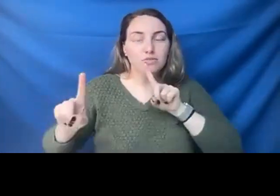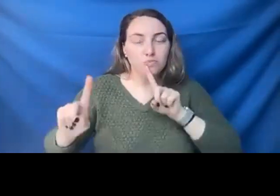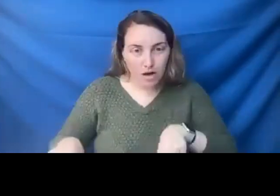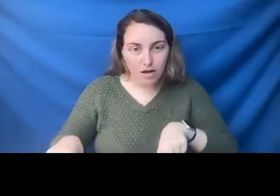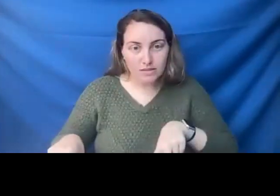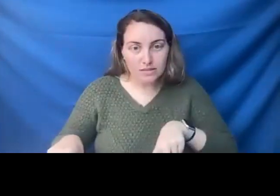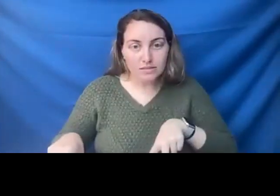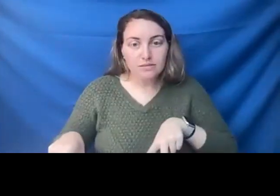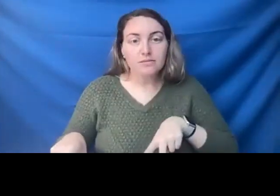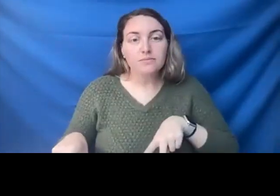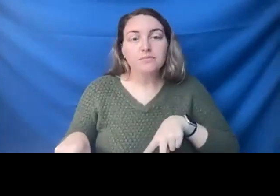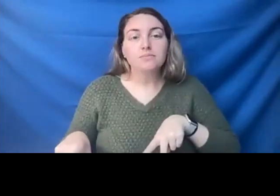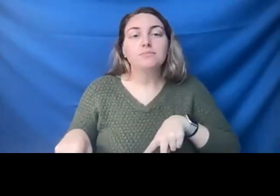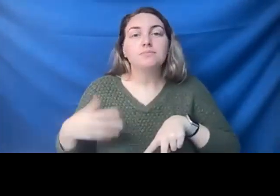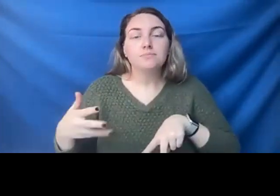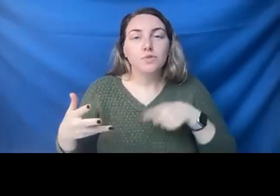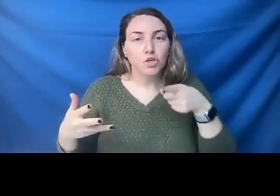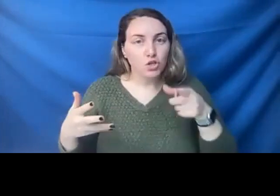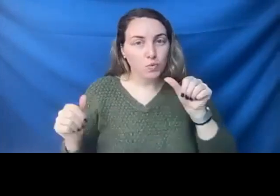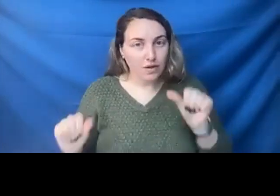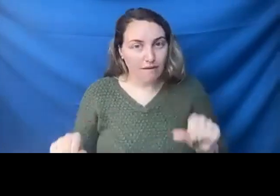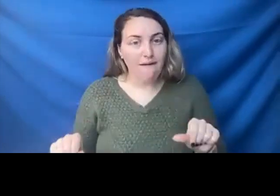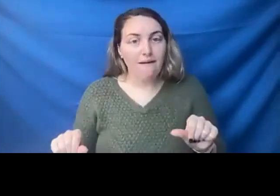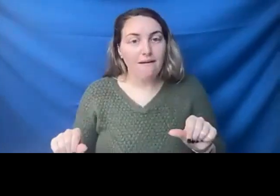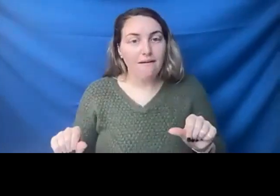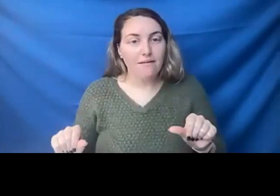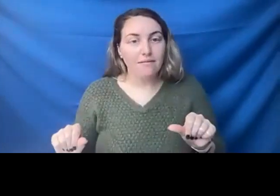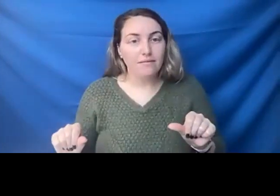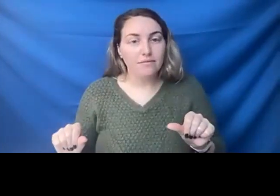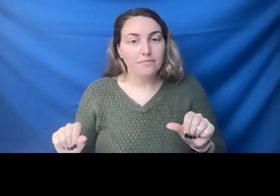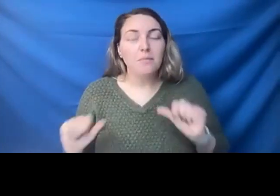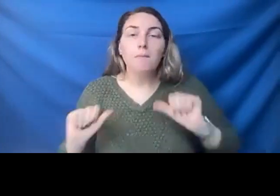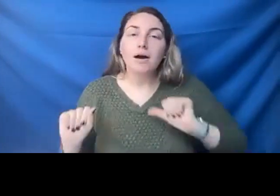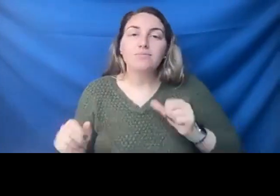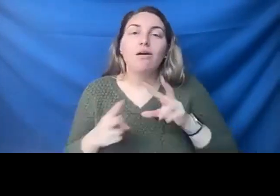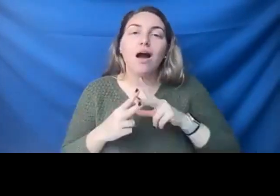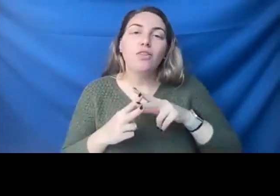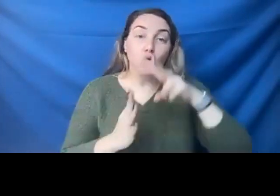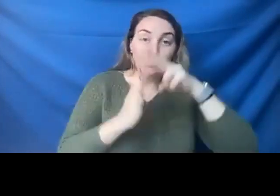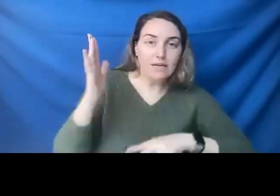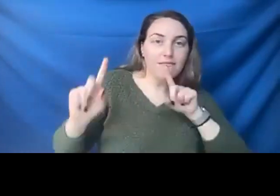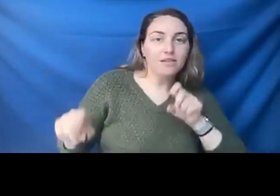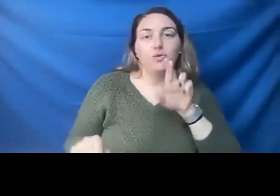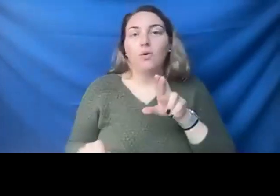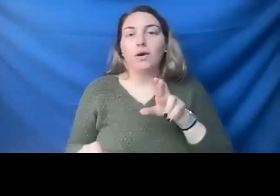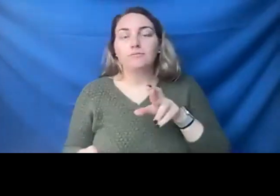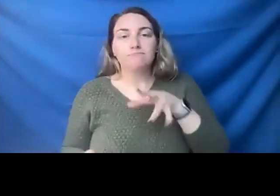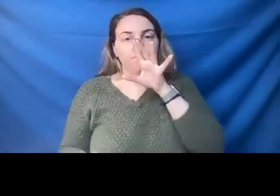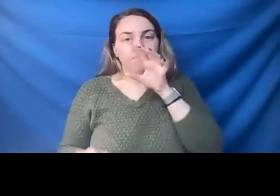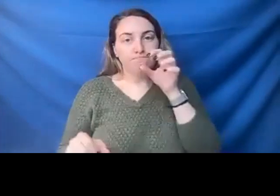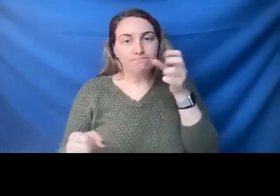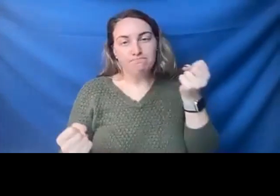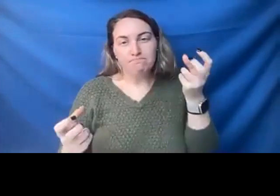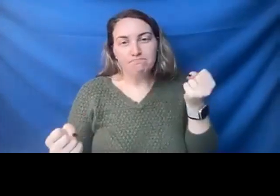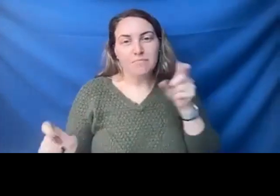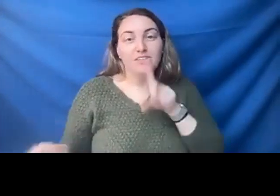you can see the answer, or someone might answer it out loud. In addition, if you would like to speak, I encourage